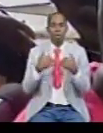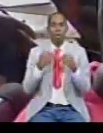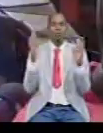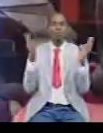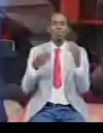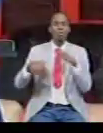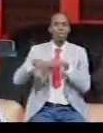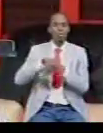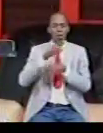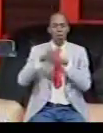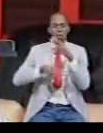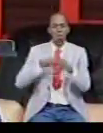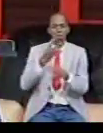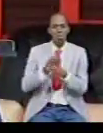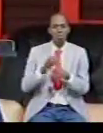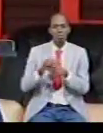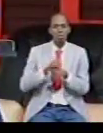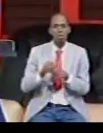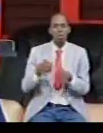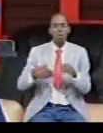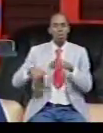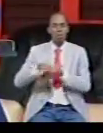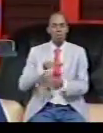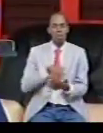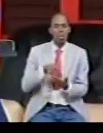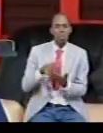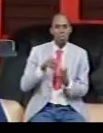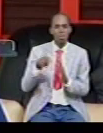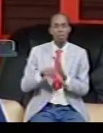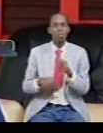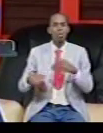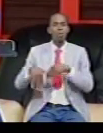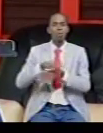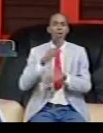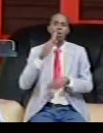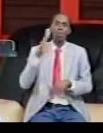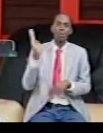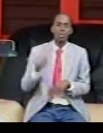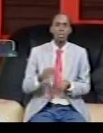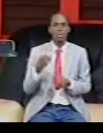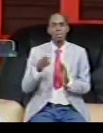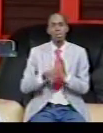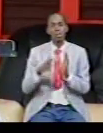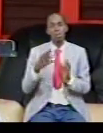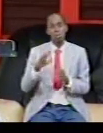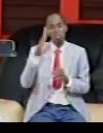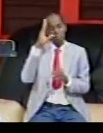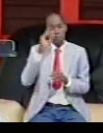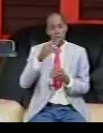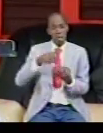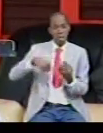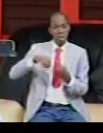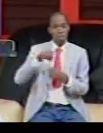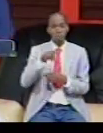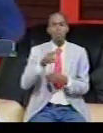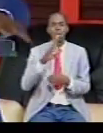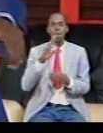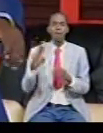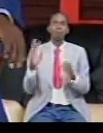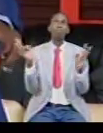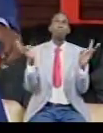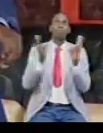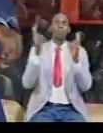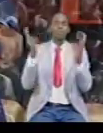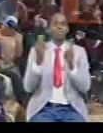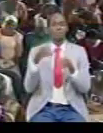worldliness, over weakness, over wickedness of men around you. You're victorious in